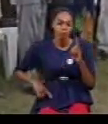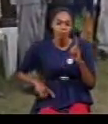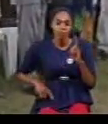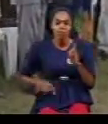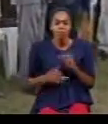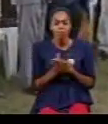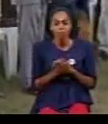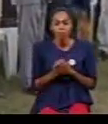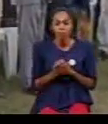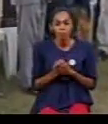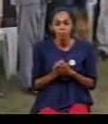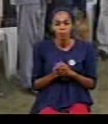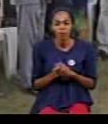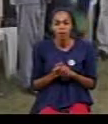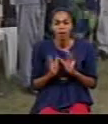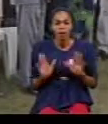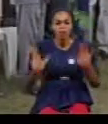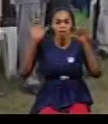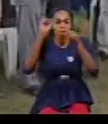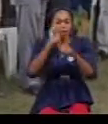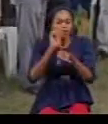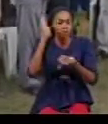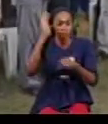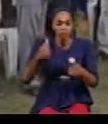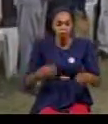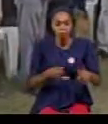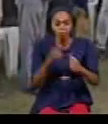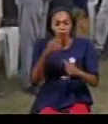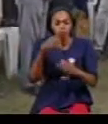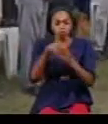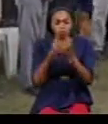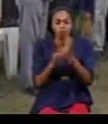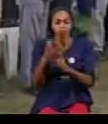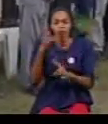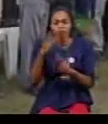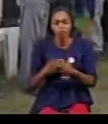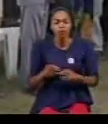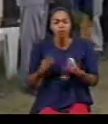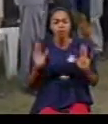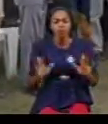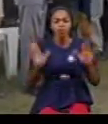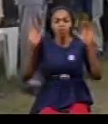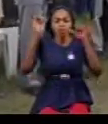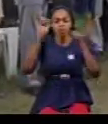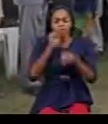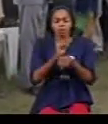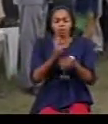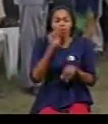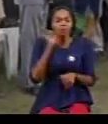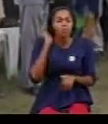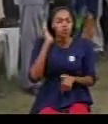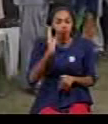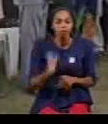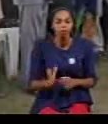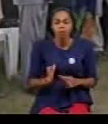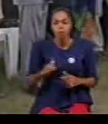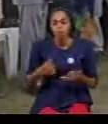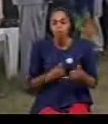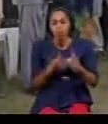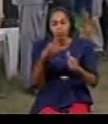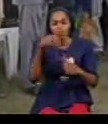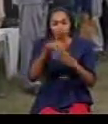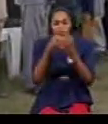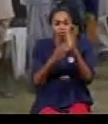Signs and wonders shall follow you. Signs and wonders shall follow you. I say signs and wonders shall follow